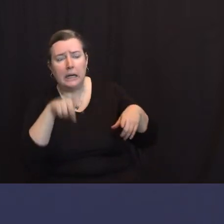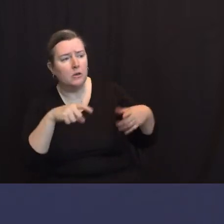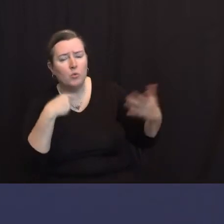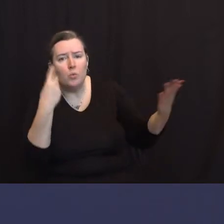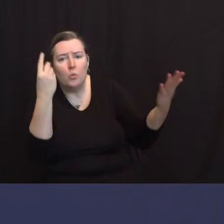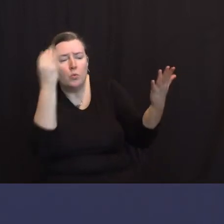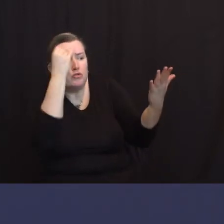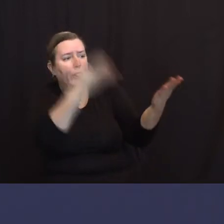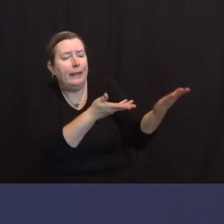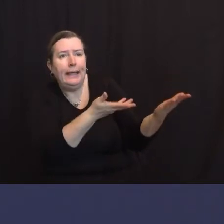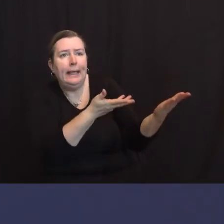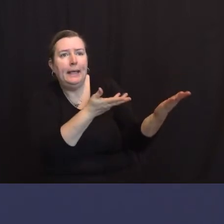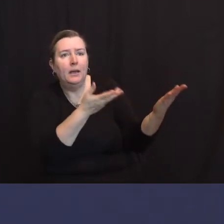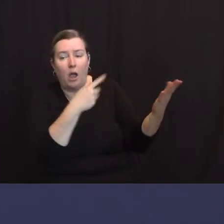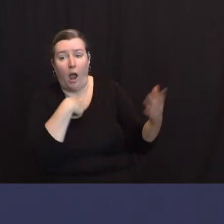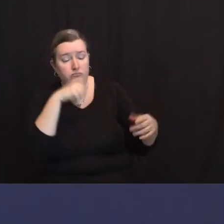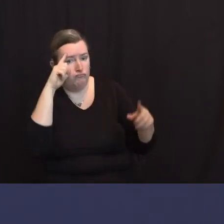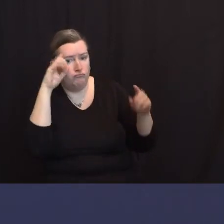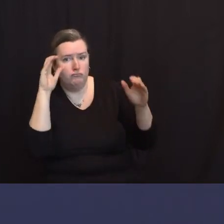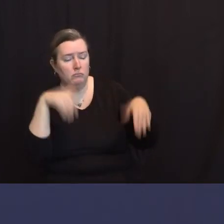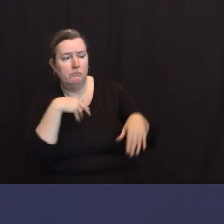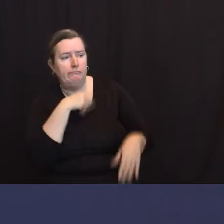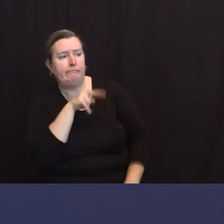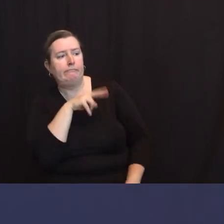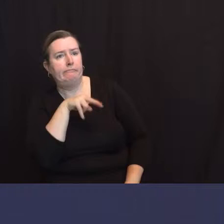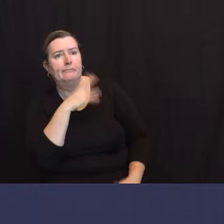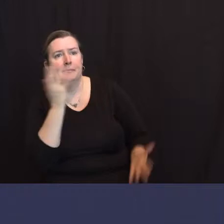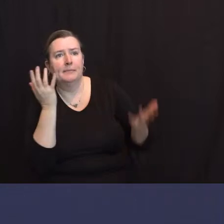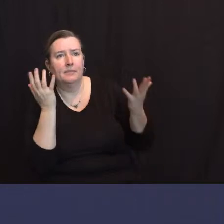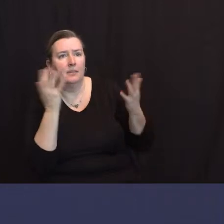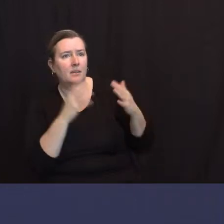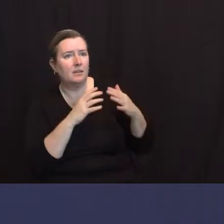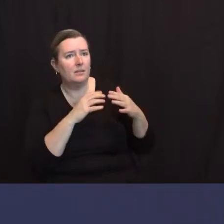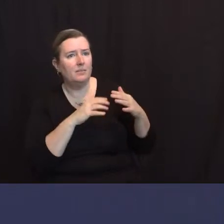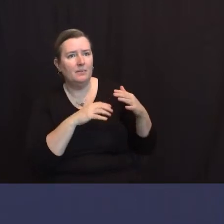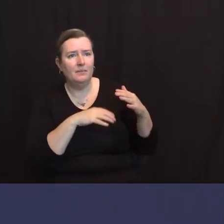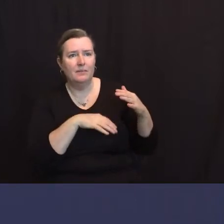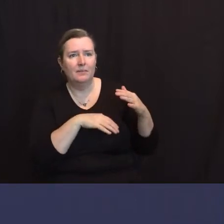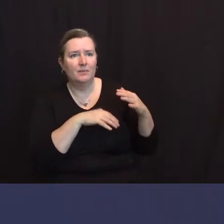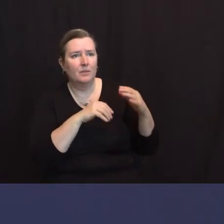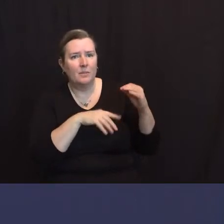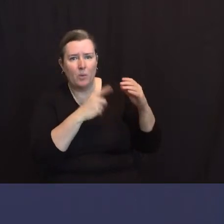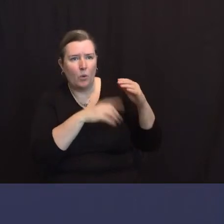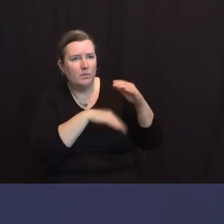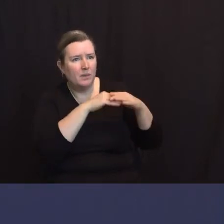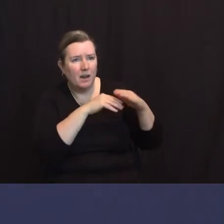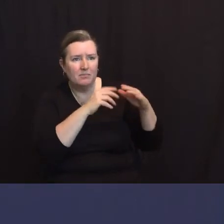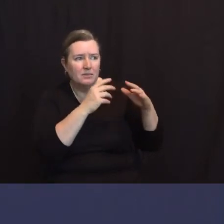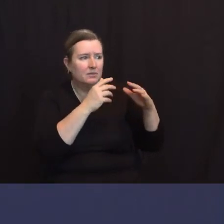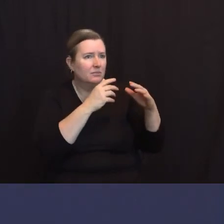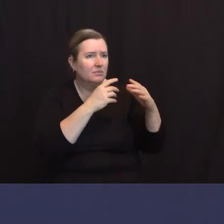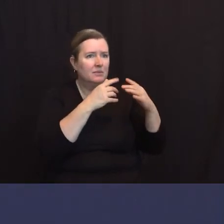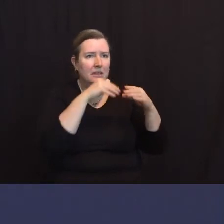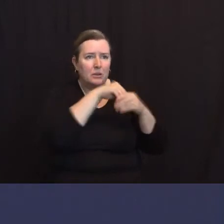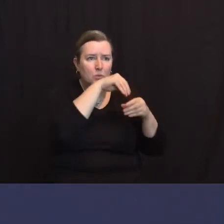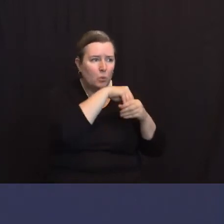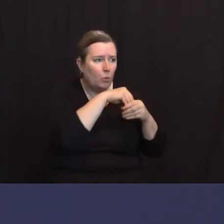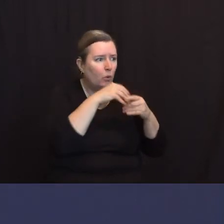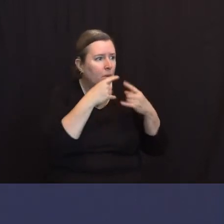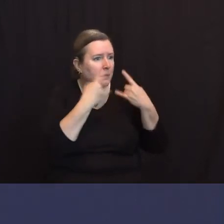No capacity restrictions and no masking, particularly indoors. I think I could get it if you were socially